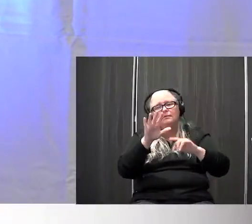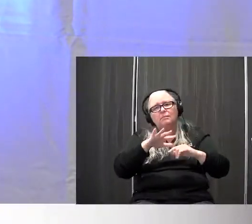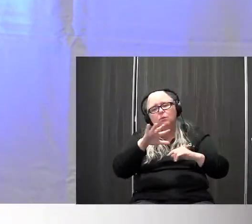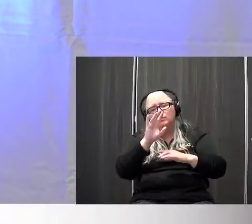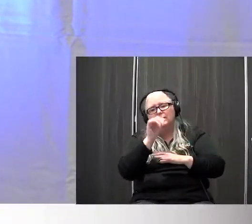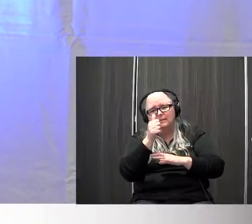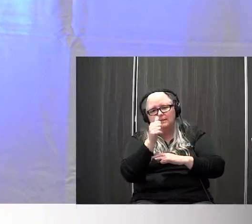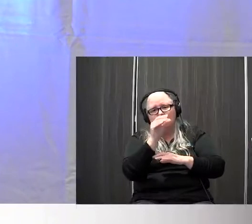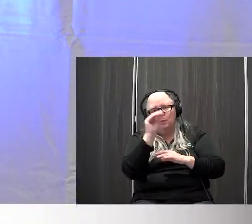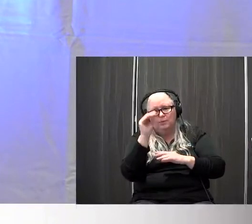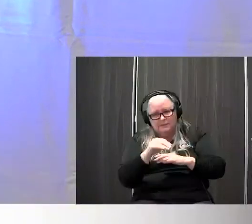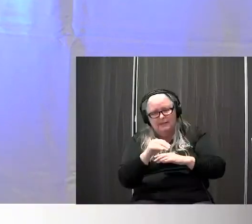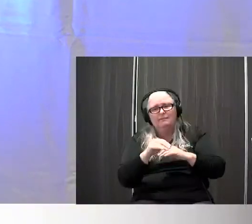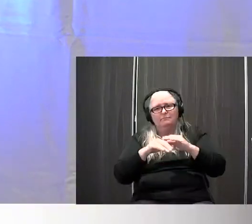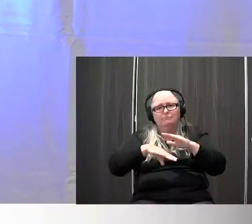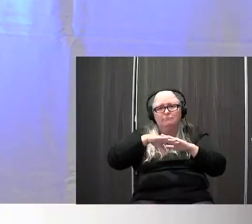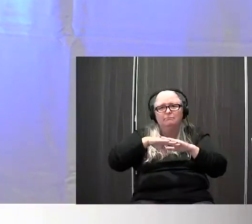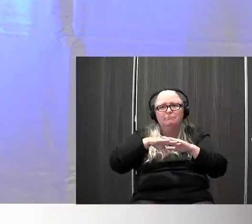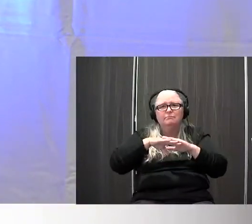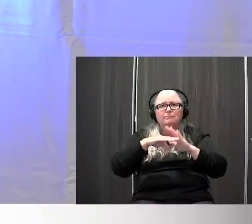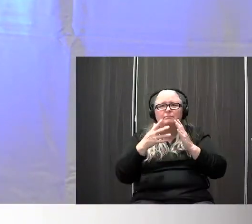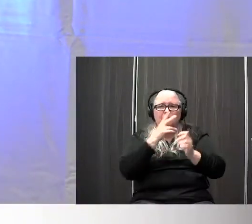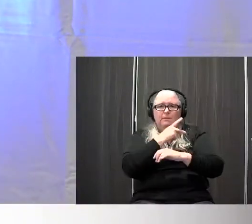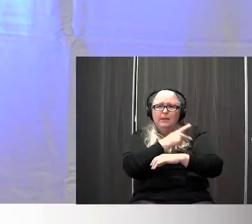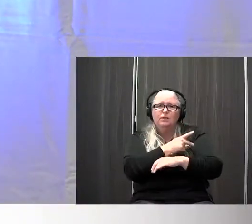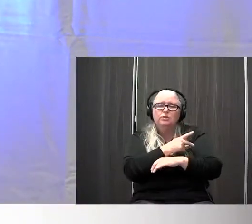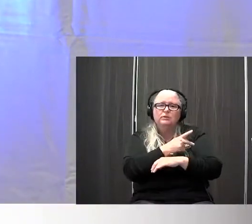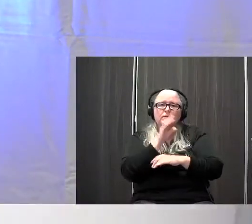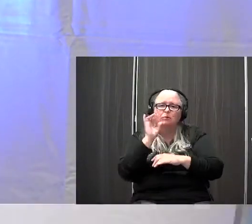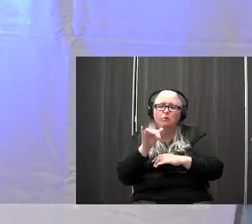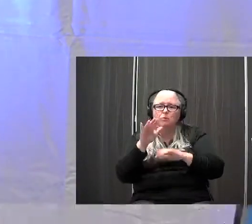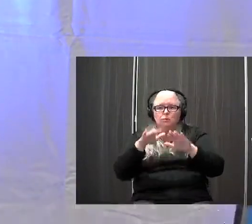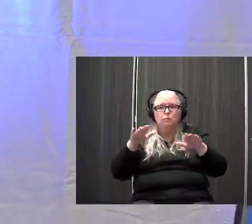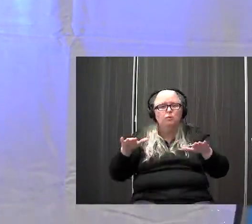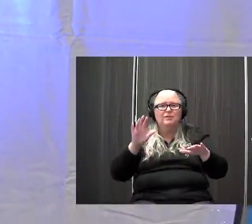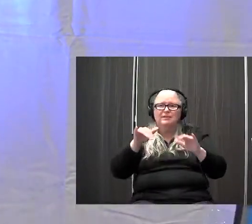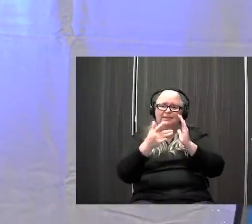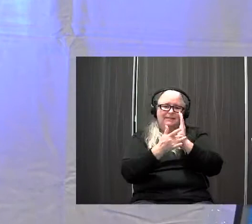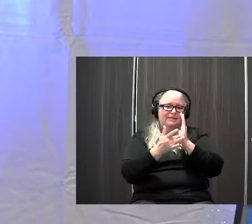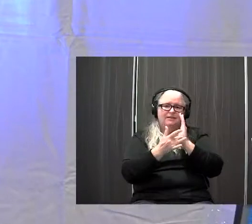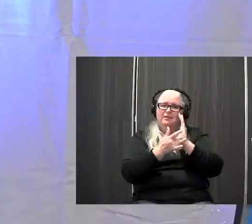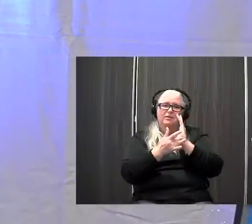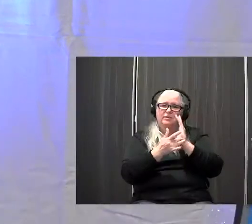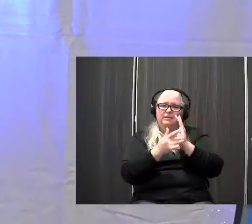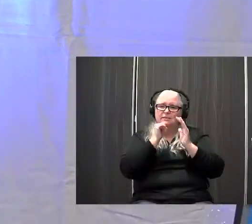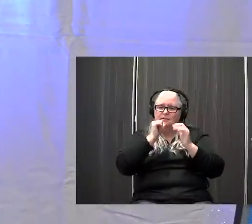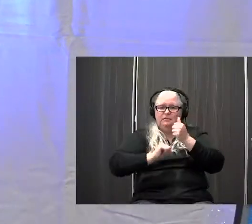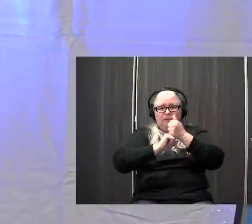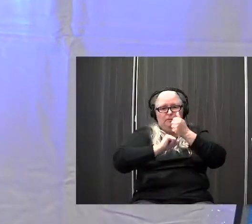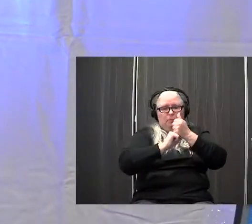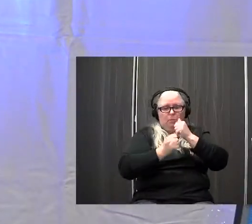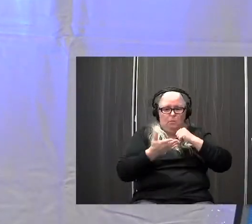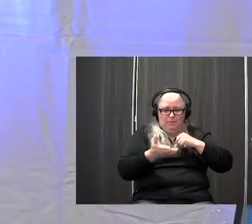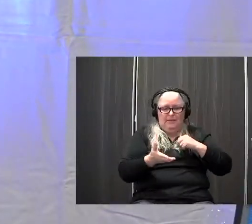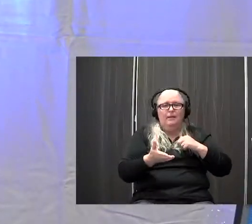max of patients, probably a large portion of those are children where the technology is not there yet.